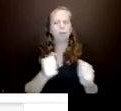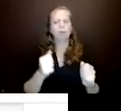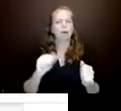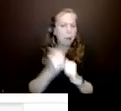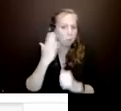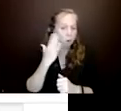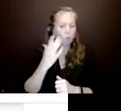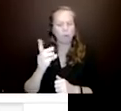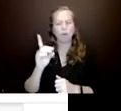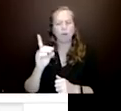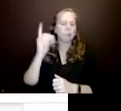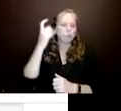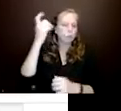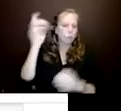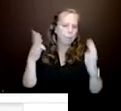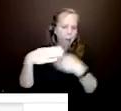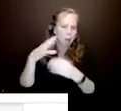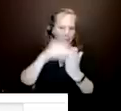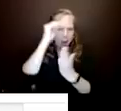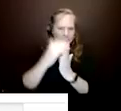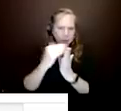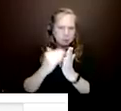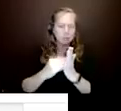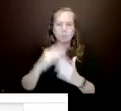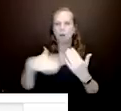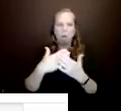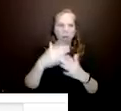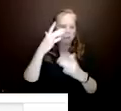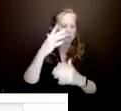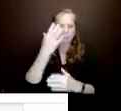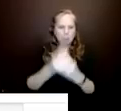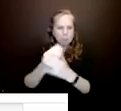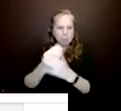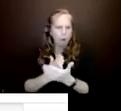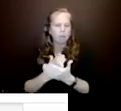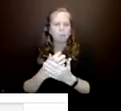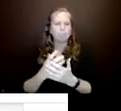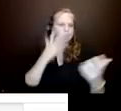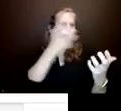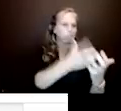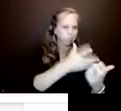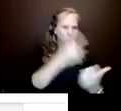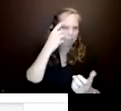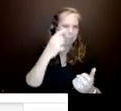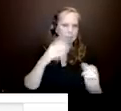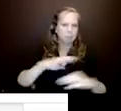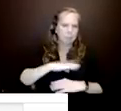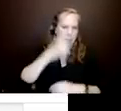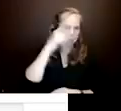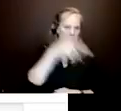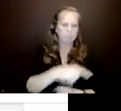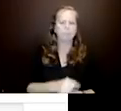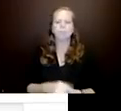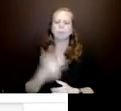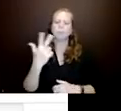back and filling in some of those gaps and helping them master that content. So there's really three chunks of the